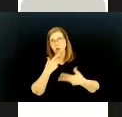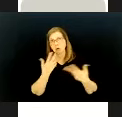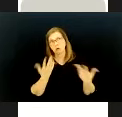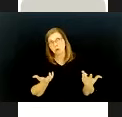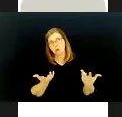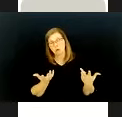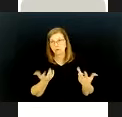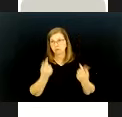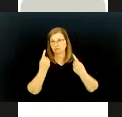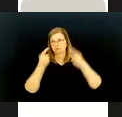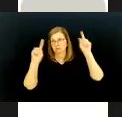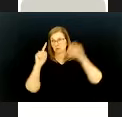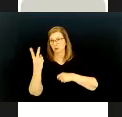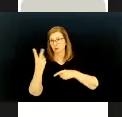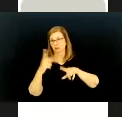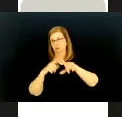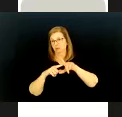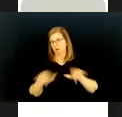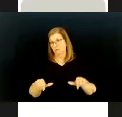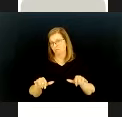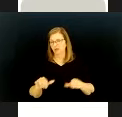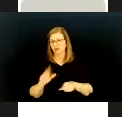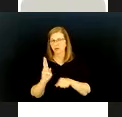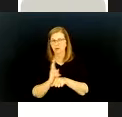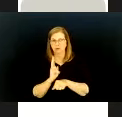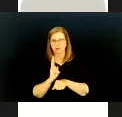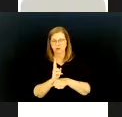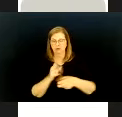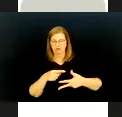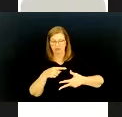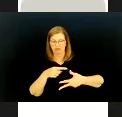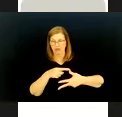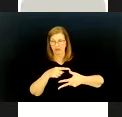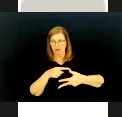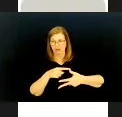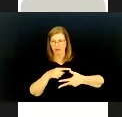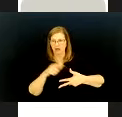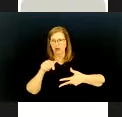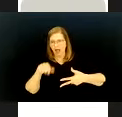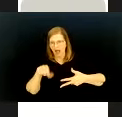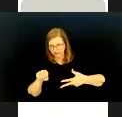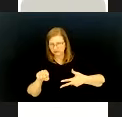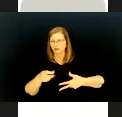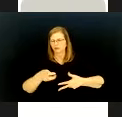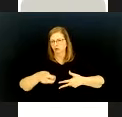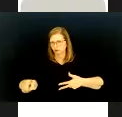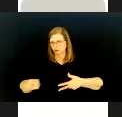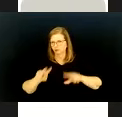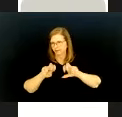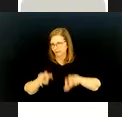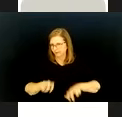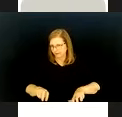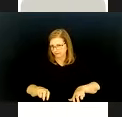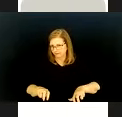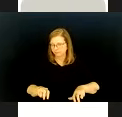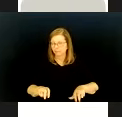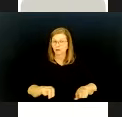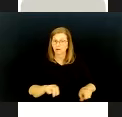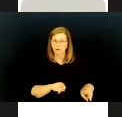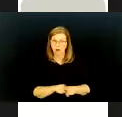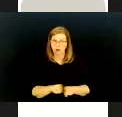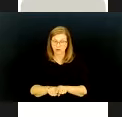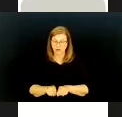scone here and use that OK Career Guide assessment as one of her transition assessments. And then we also, for our